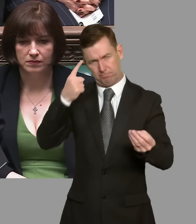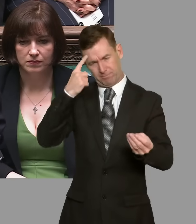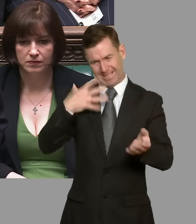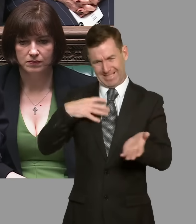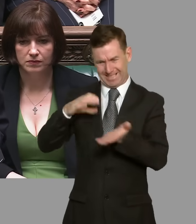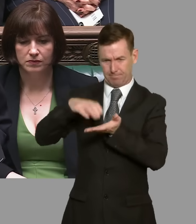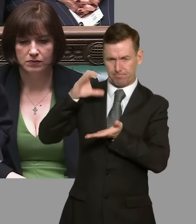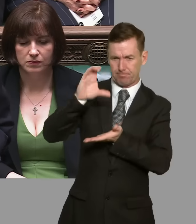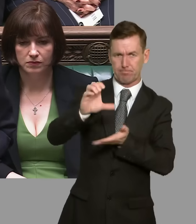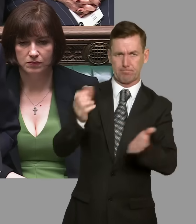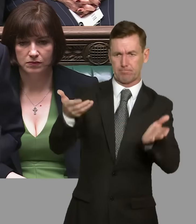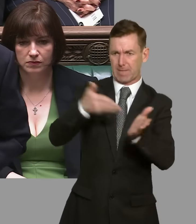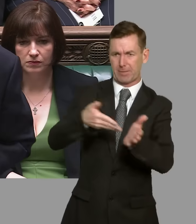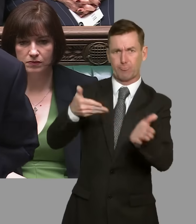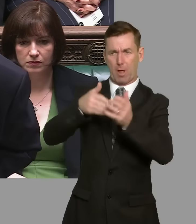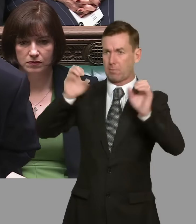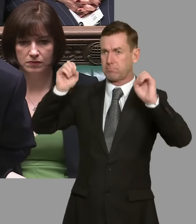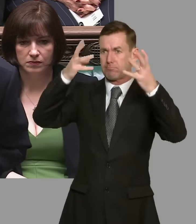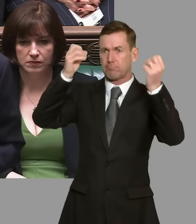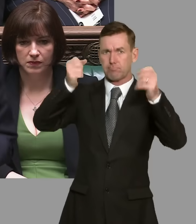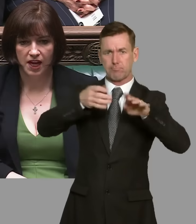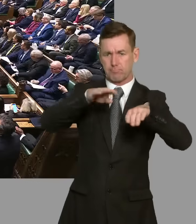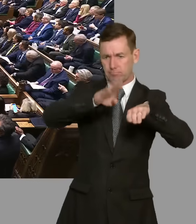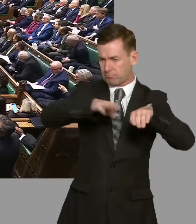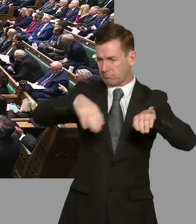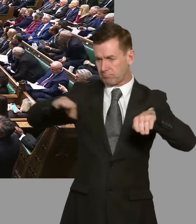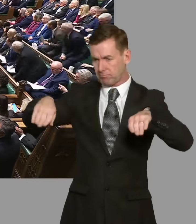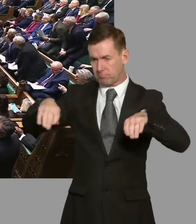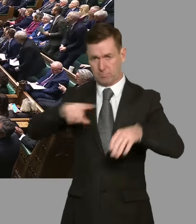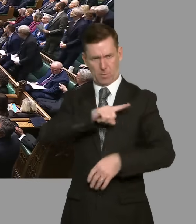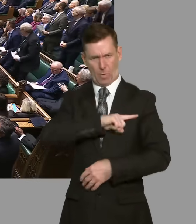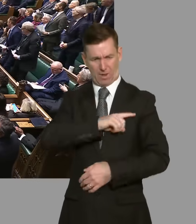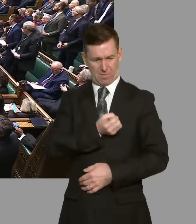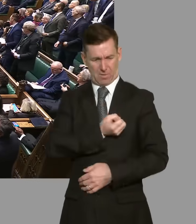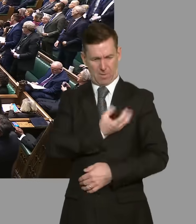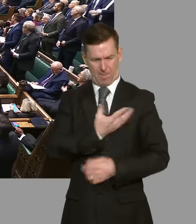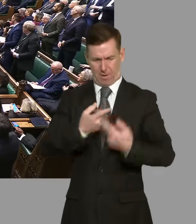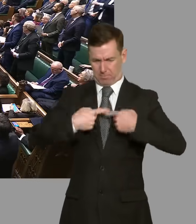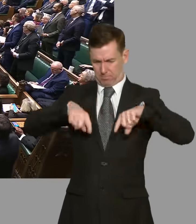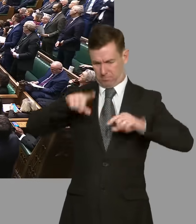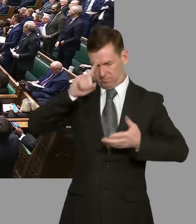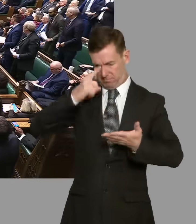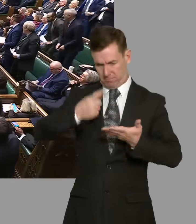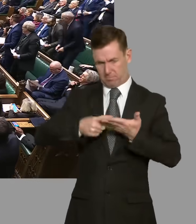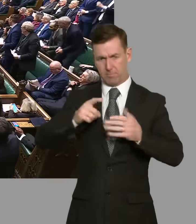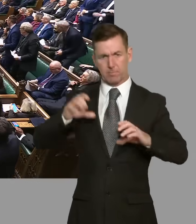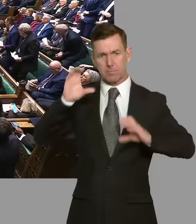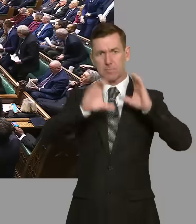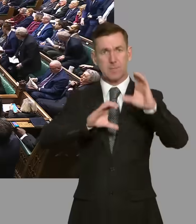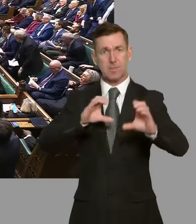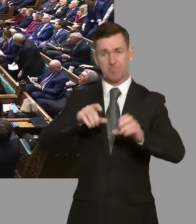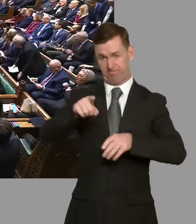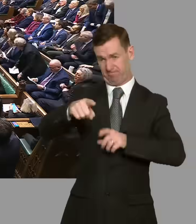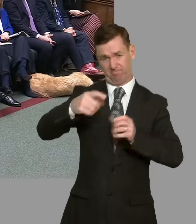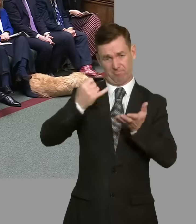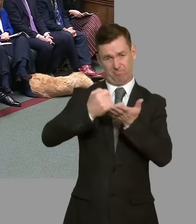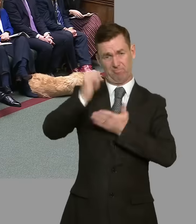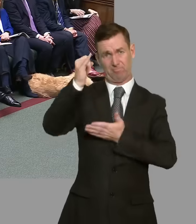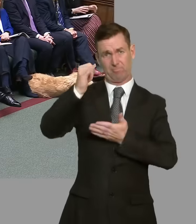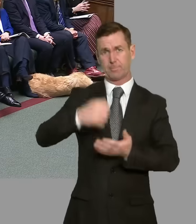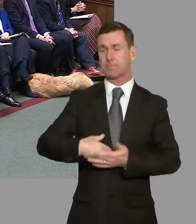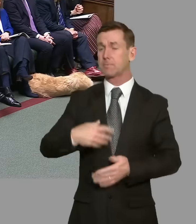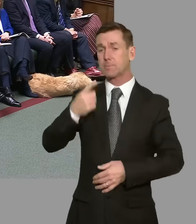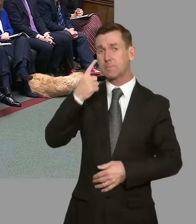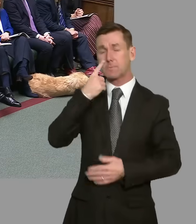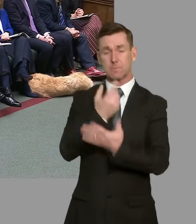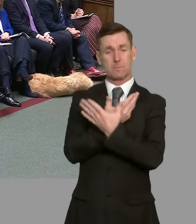Labour's decisions that were opposed by the parties opposite. Leader of the Liberal Democrats, Ed Davey. Thank you,